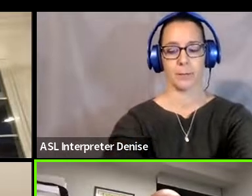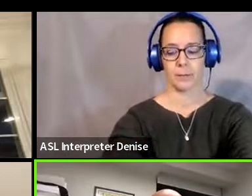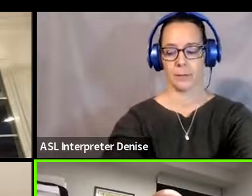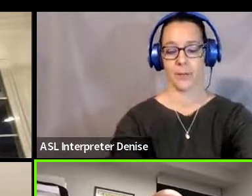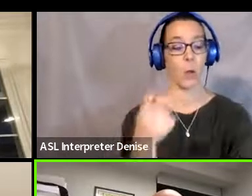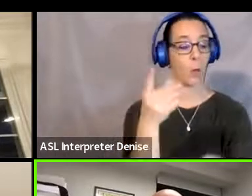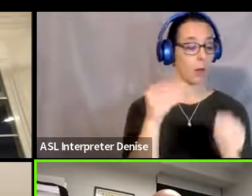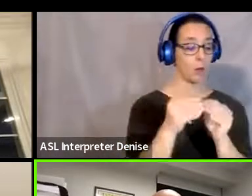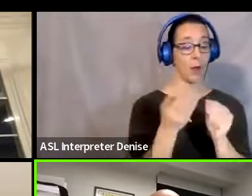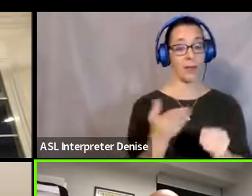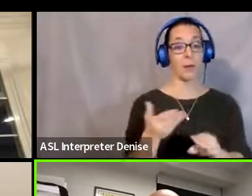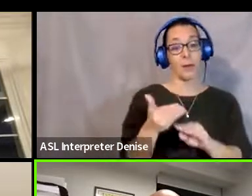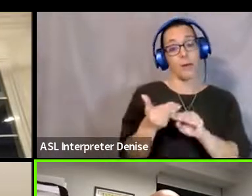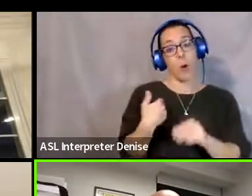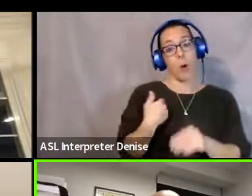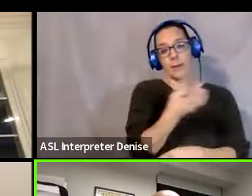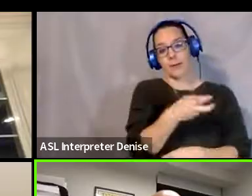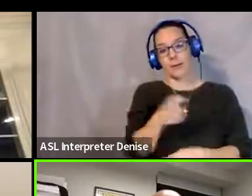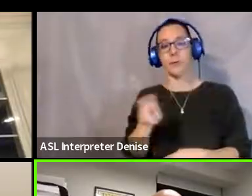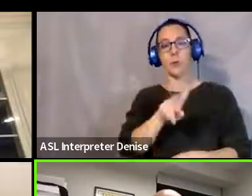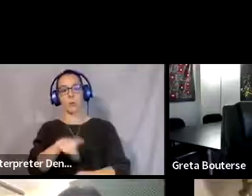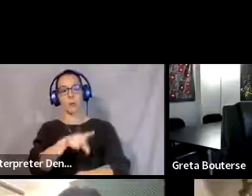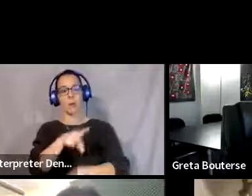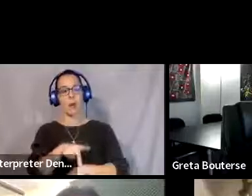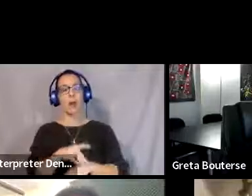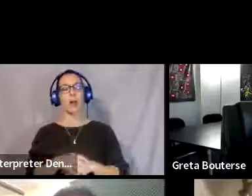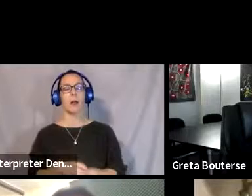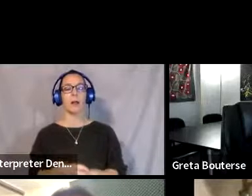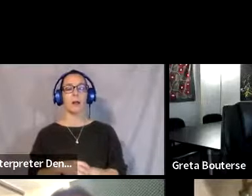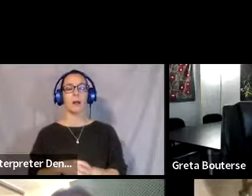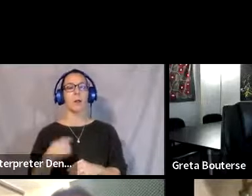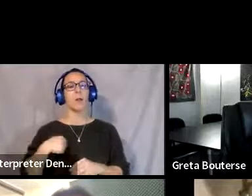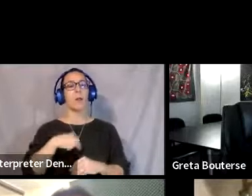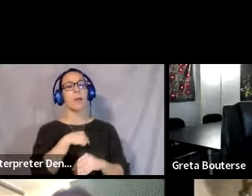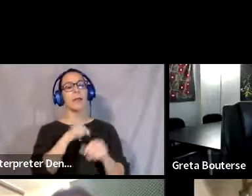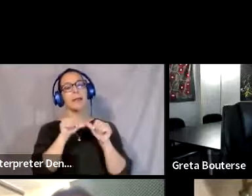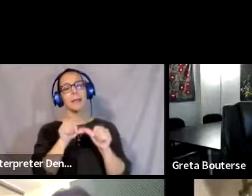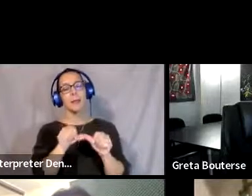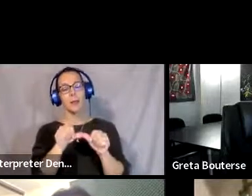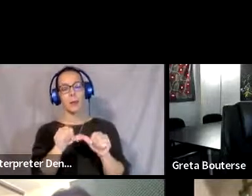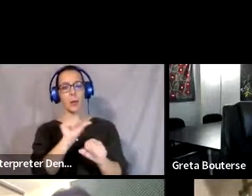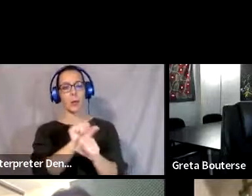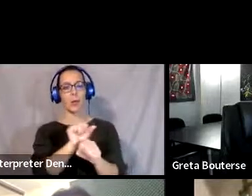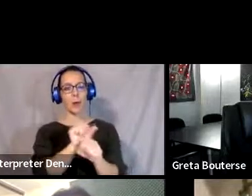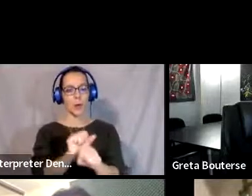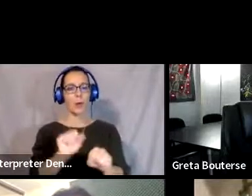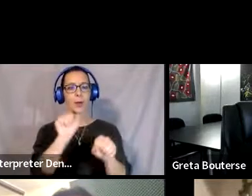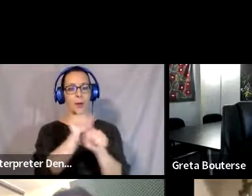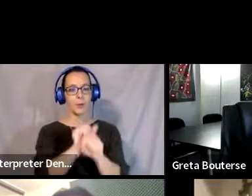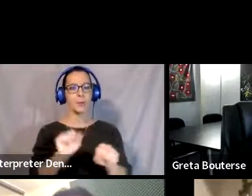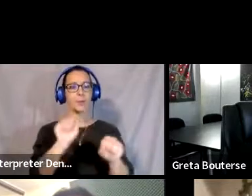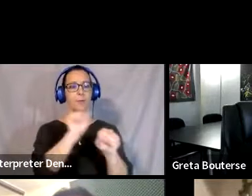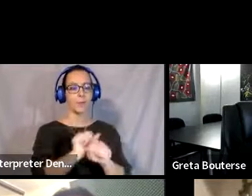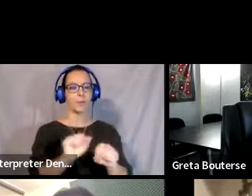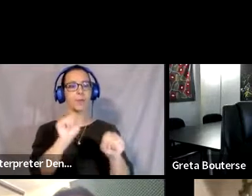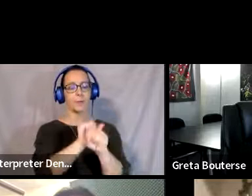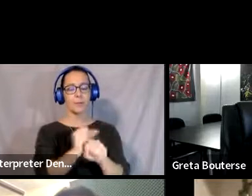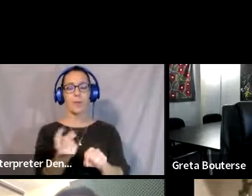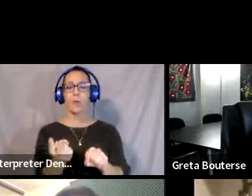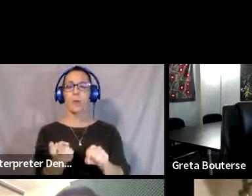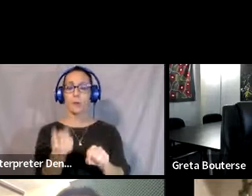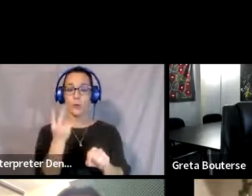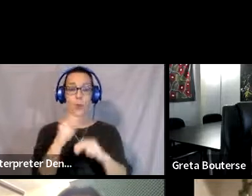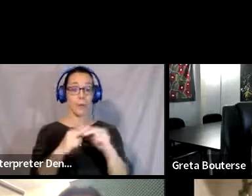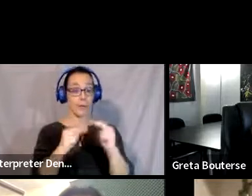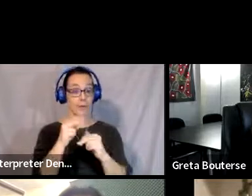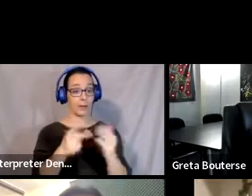the principals is we continue to work on 2 facilities projects, one of